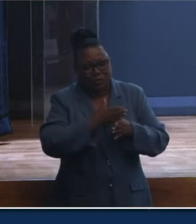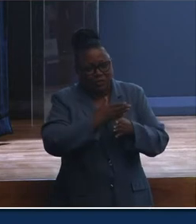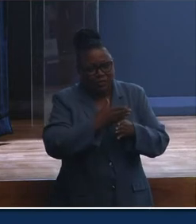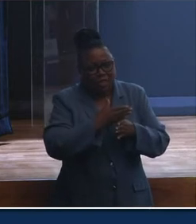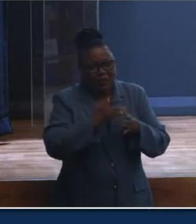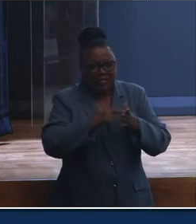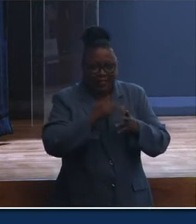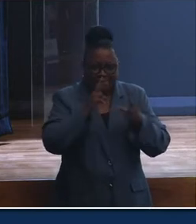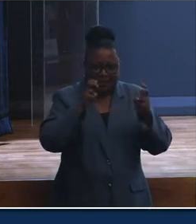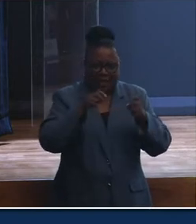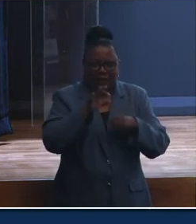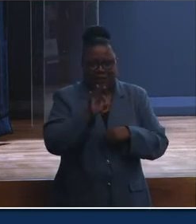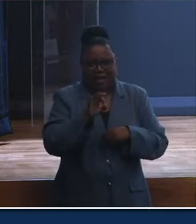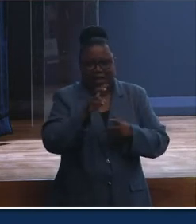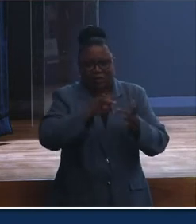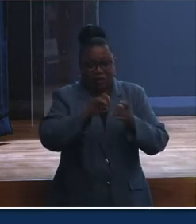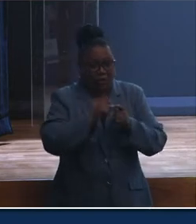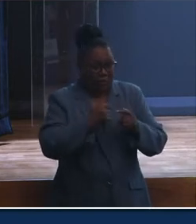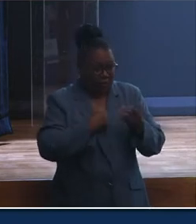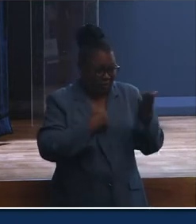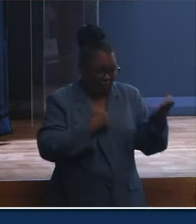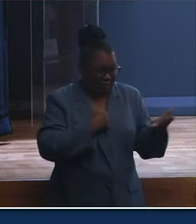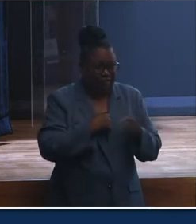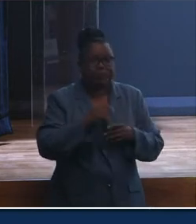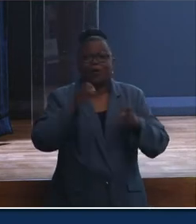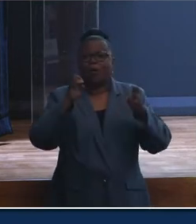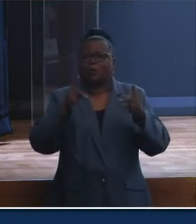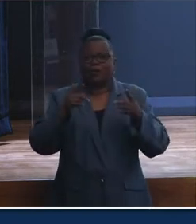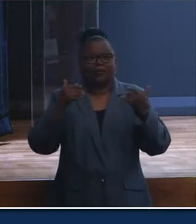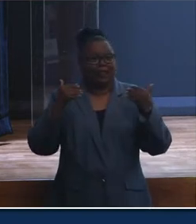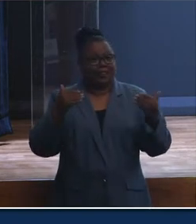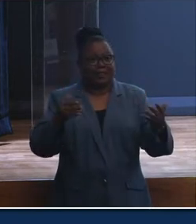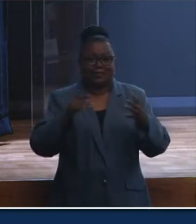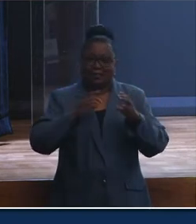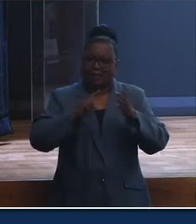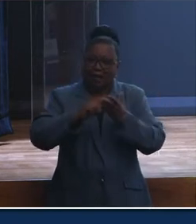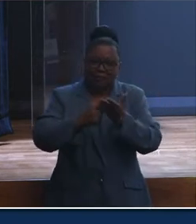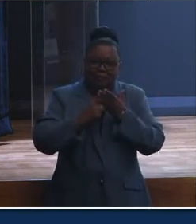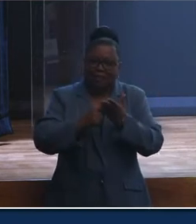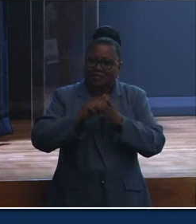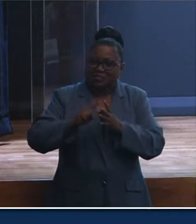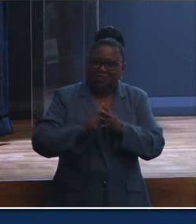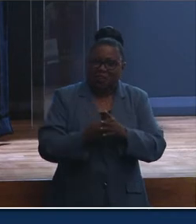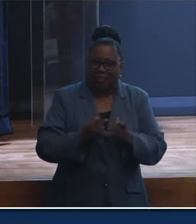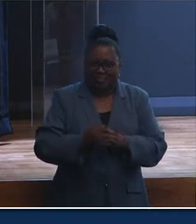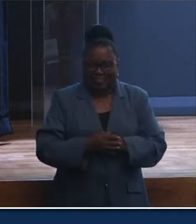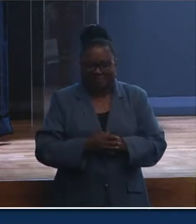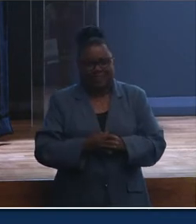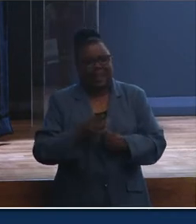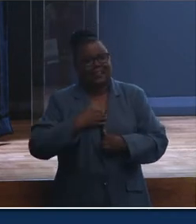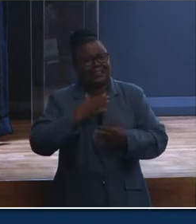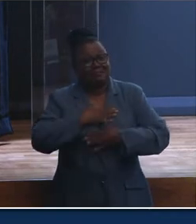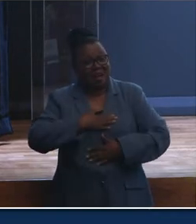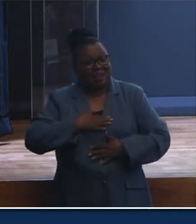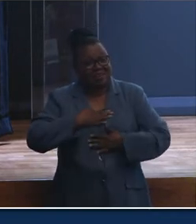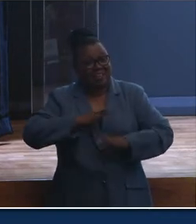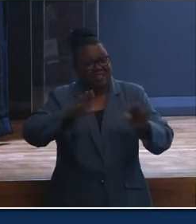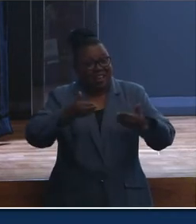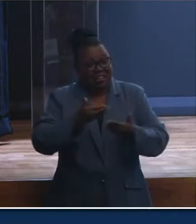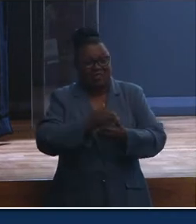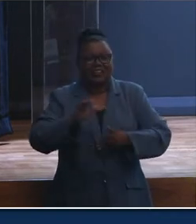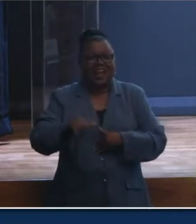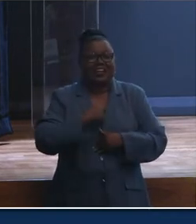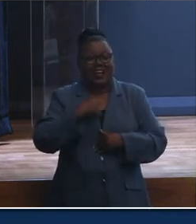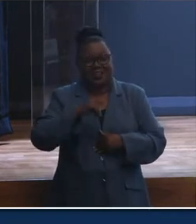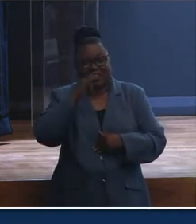sharing this Title IX journey with me. Okay, so let's get the conversation started. It's my pleasure to introduce